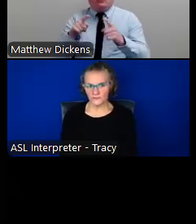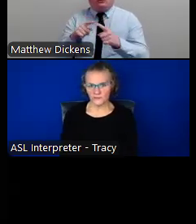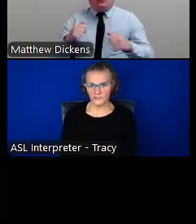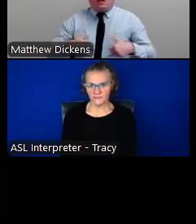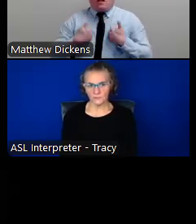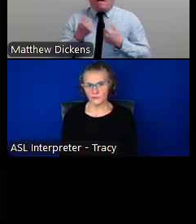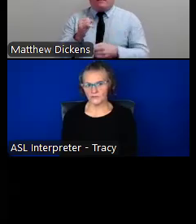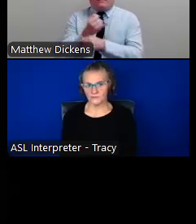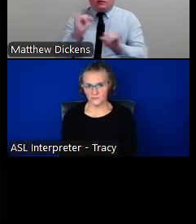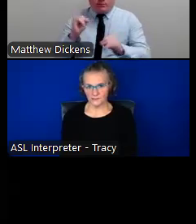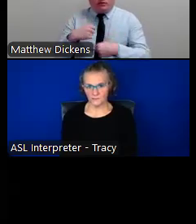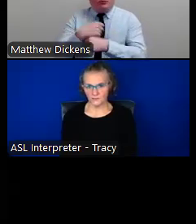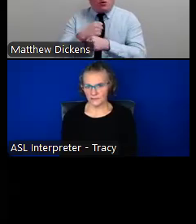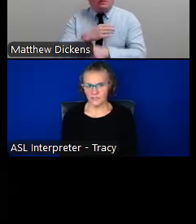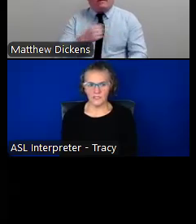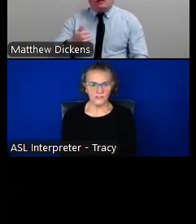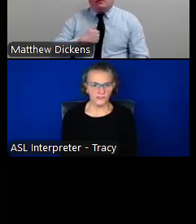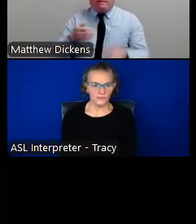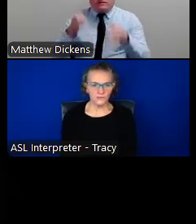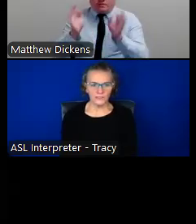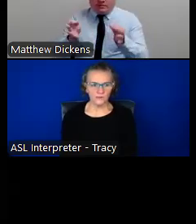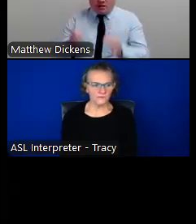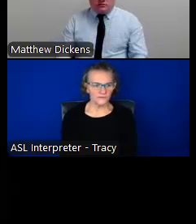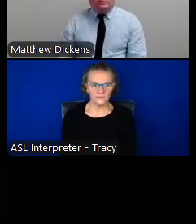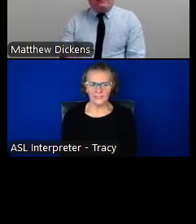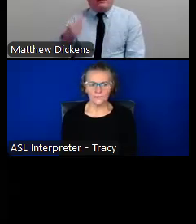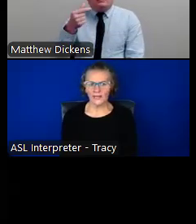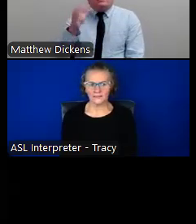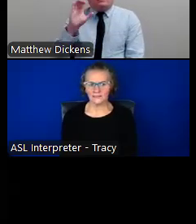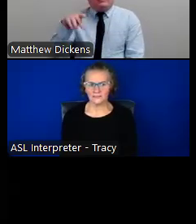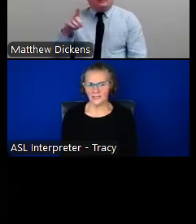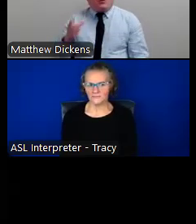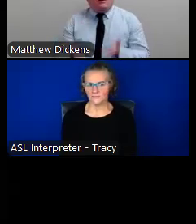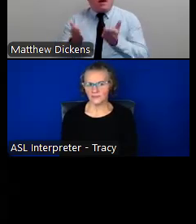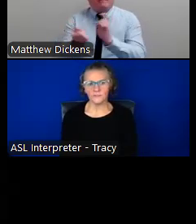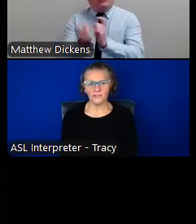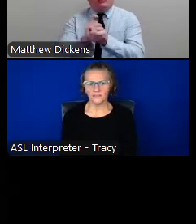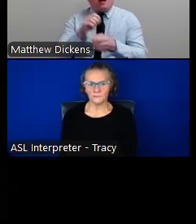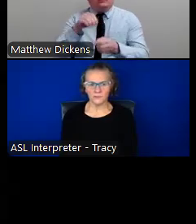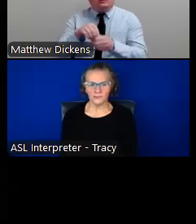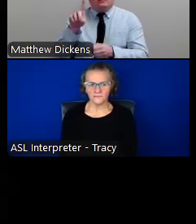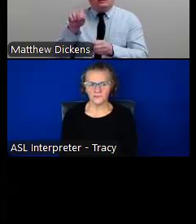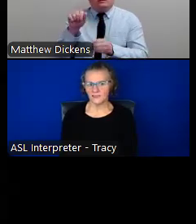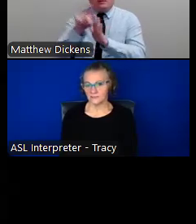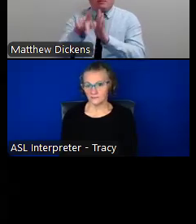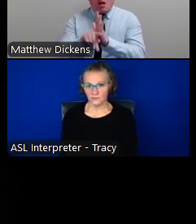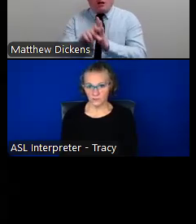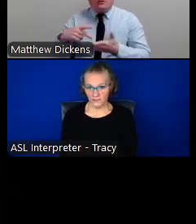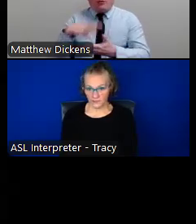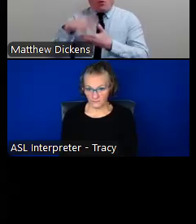further opportunities for persons with disabilities to enjoy full and equal access lives of independence, productivity,